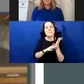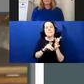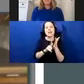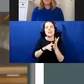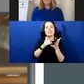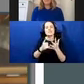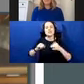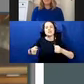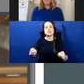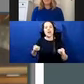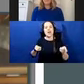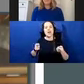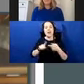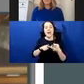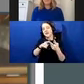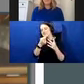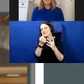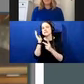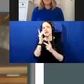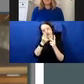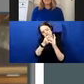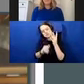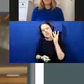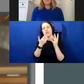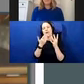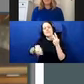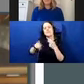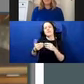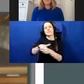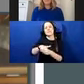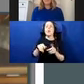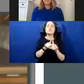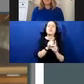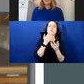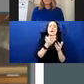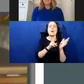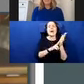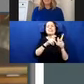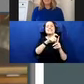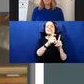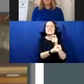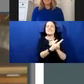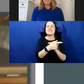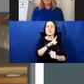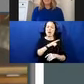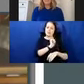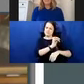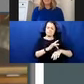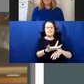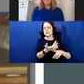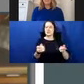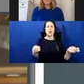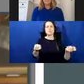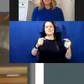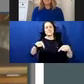participation. I would also like to thank ND Events for their professional hosting of the event. And finally, I would like to